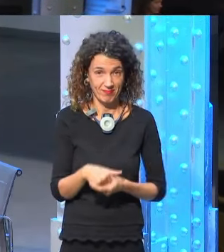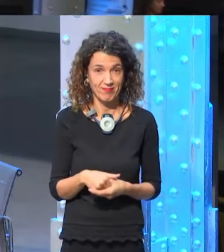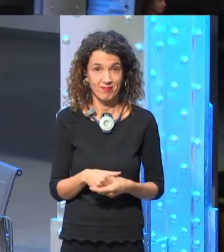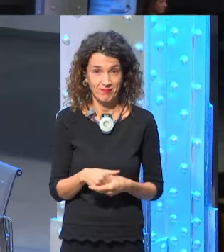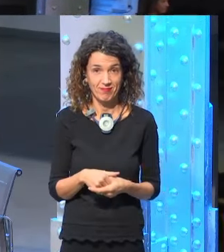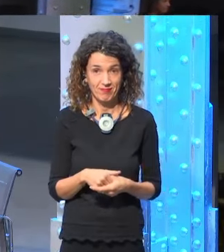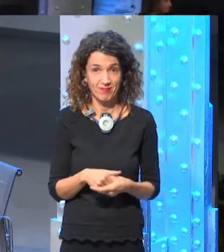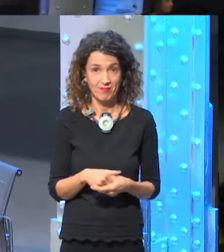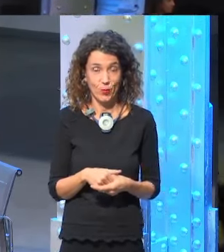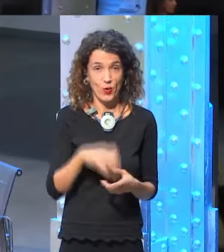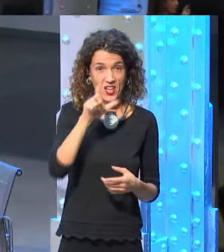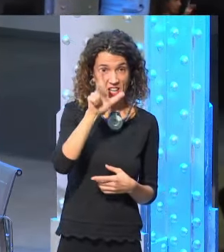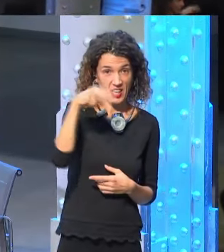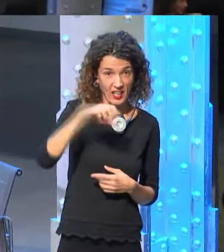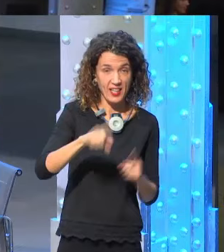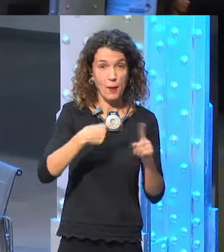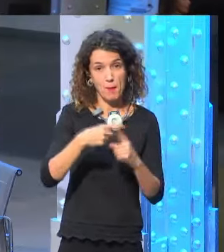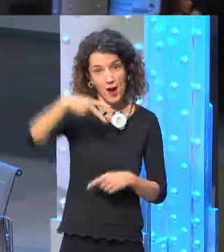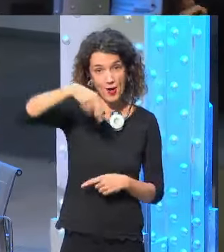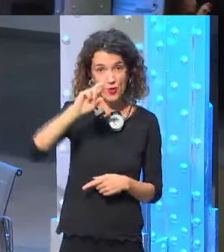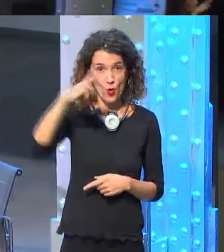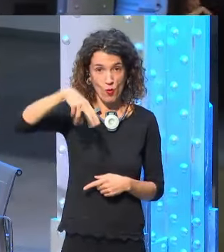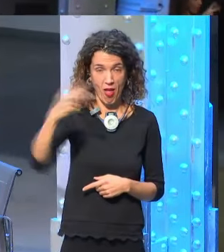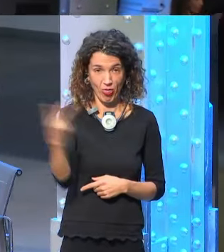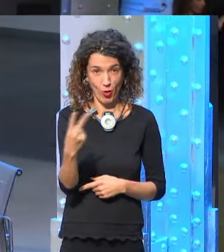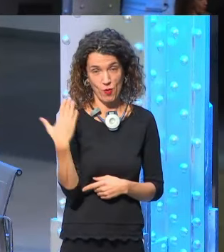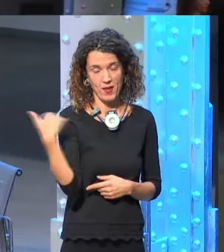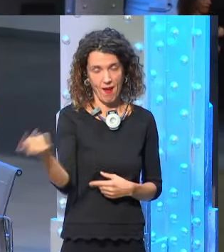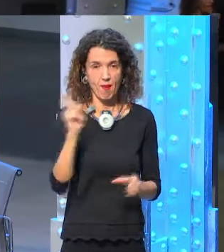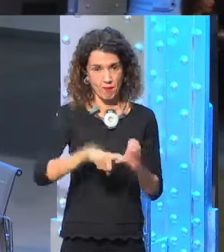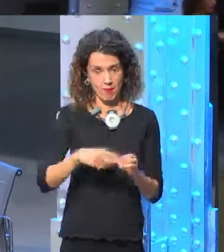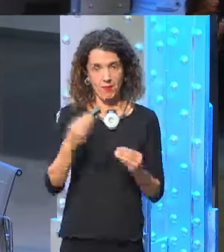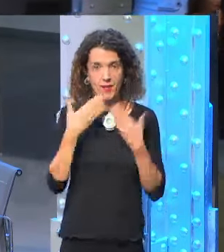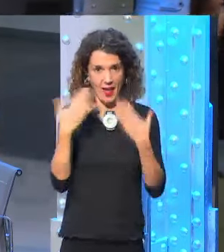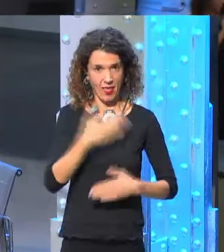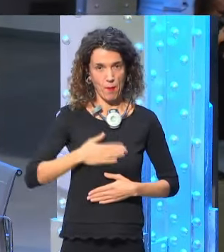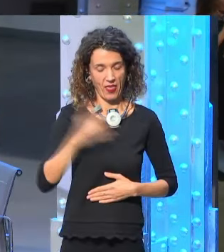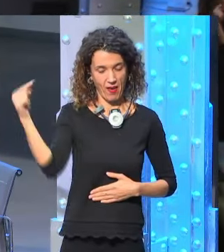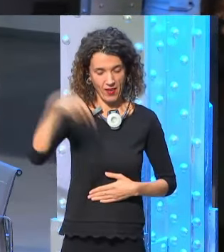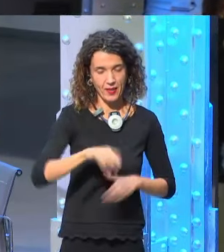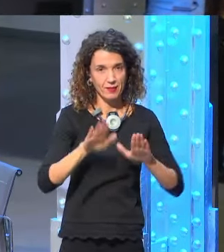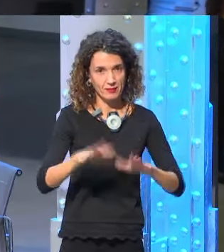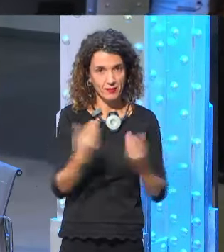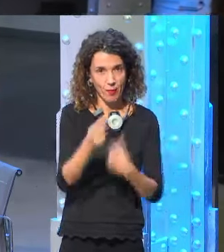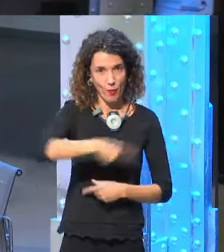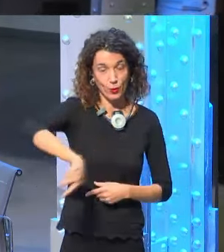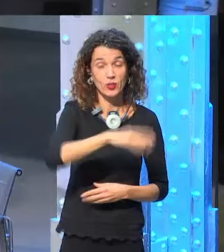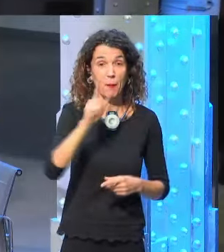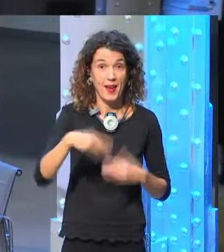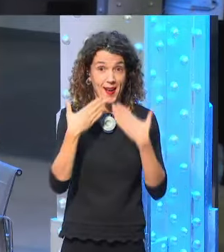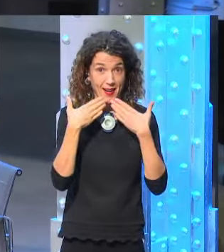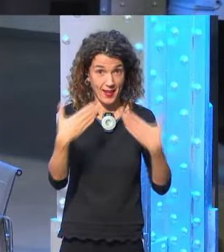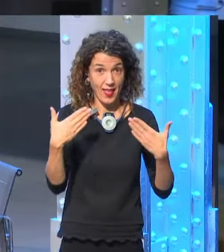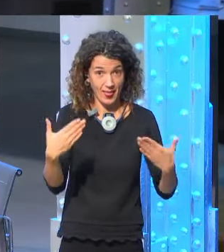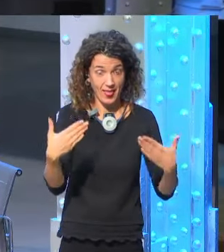Sir Norman Foster. So it's a great pleasure to be here, and I would also like to thank in English the Rolex